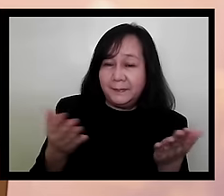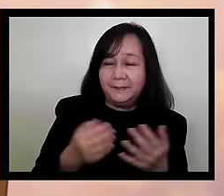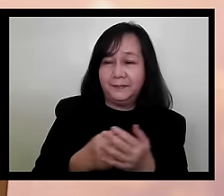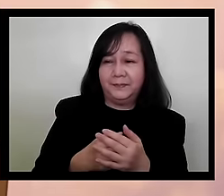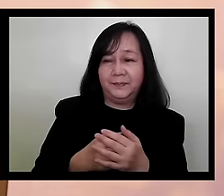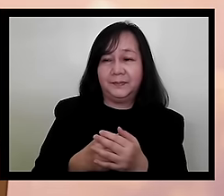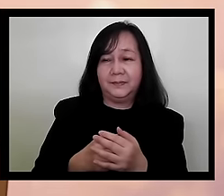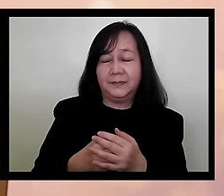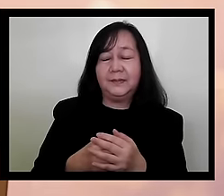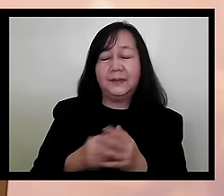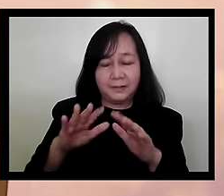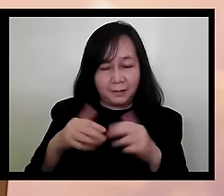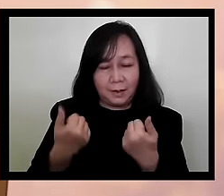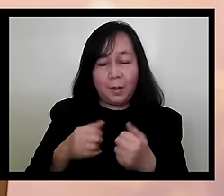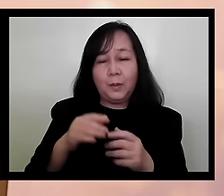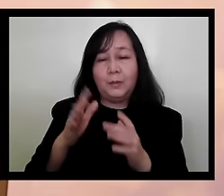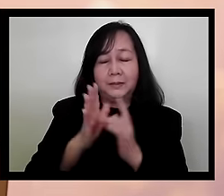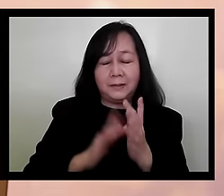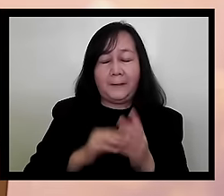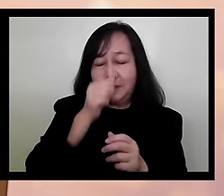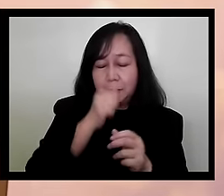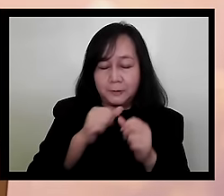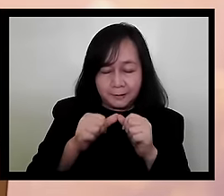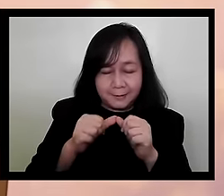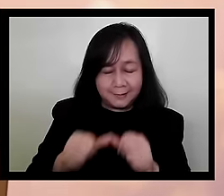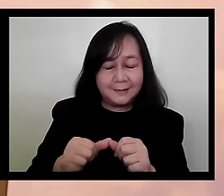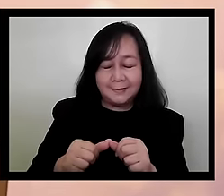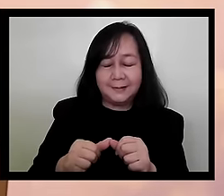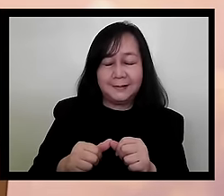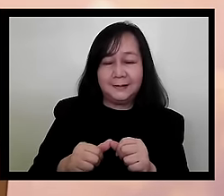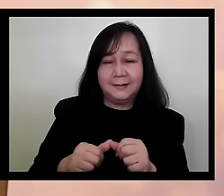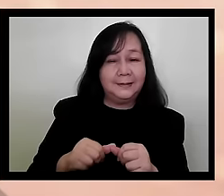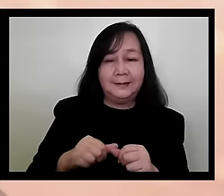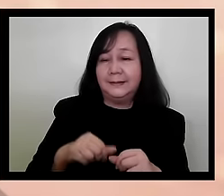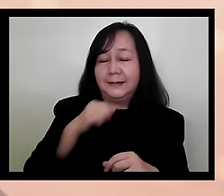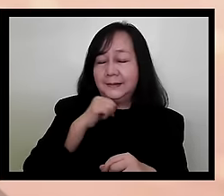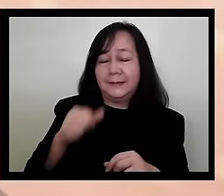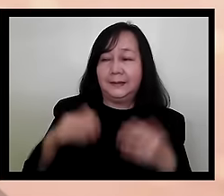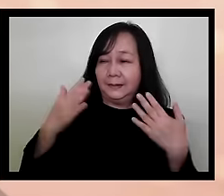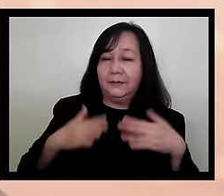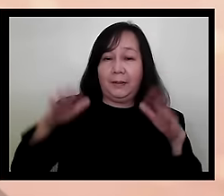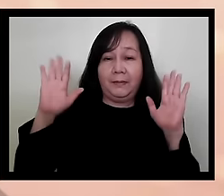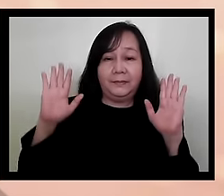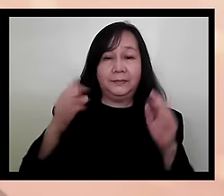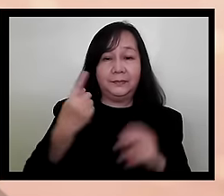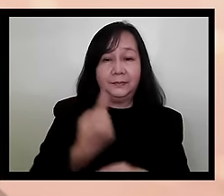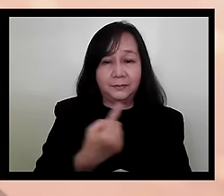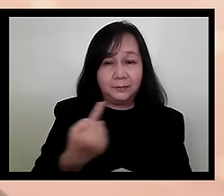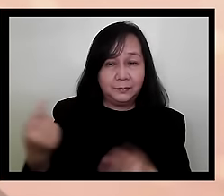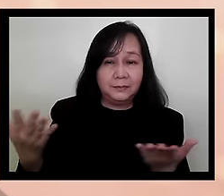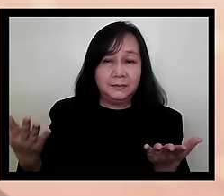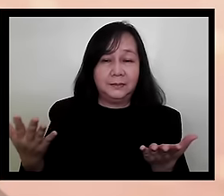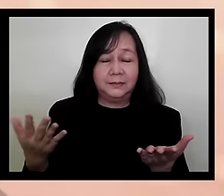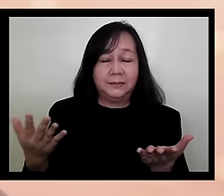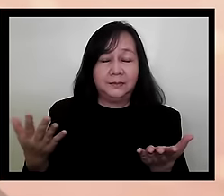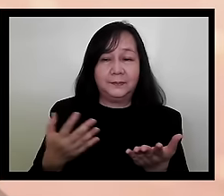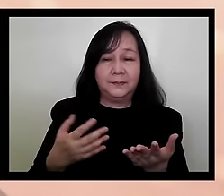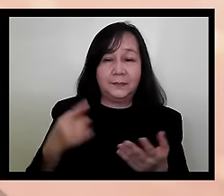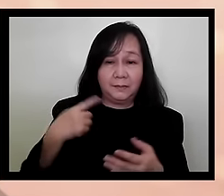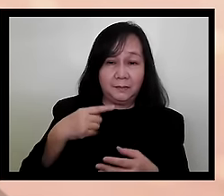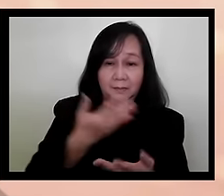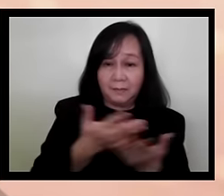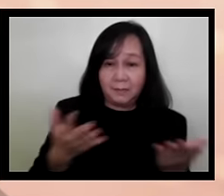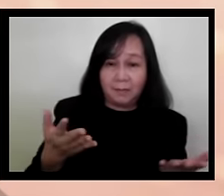persistent he is he does not give up on anyone you are frail you